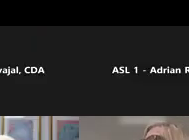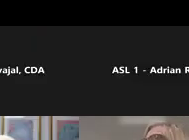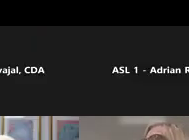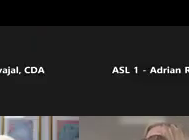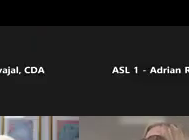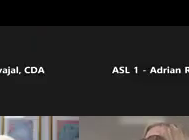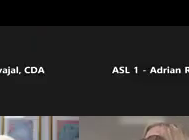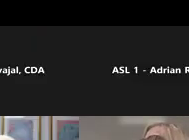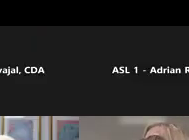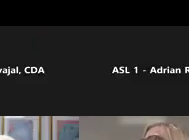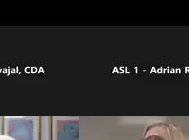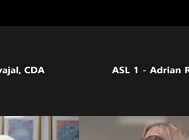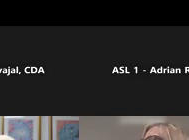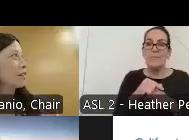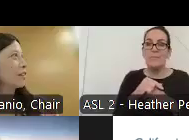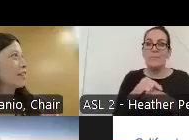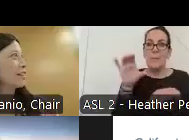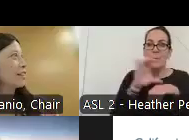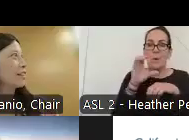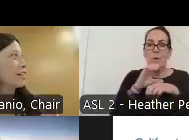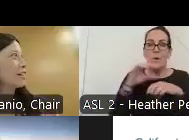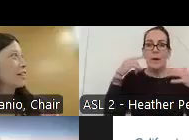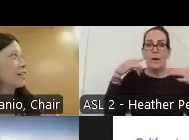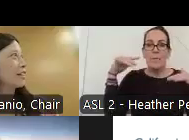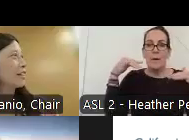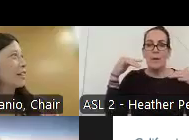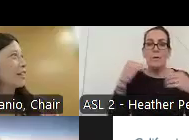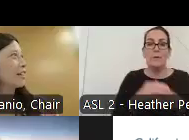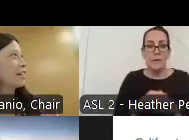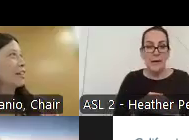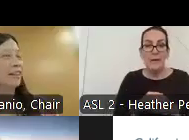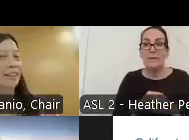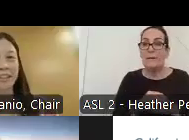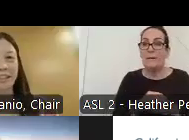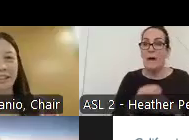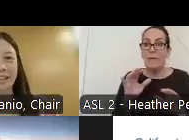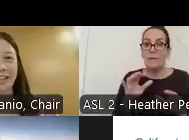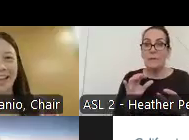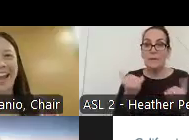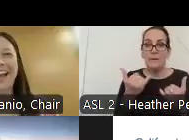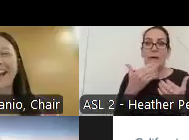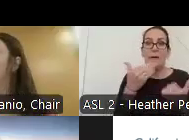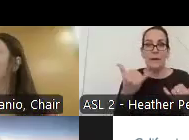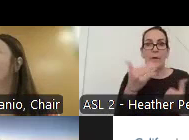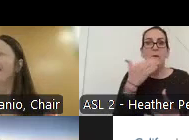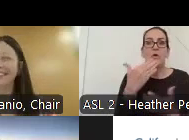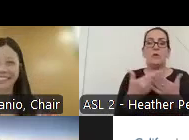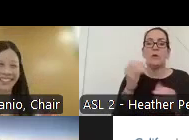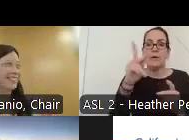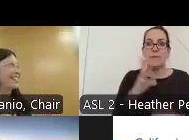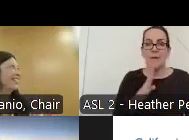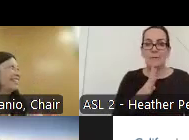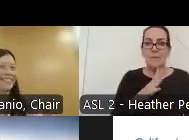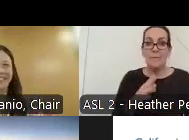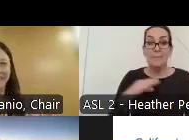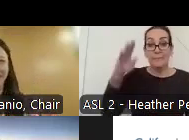Okay, now go. Yeah, you're good. I'm good. Yeah.